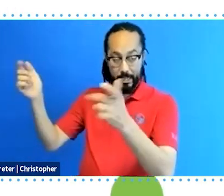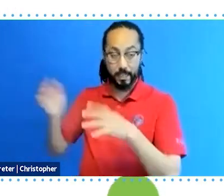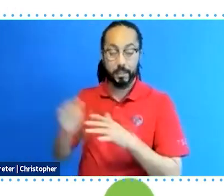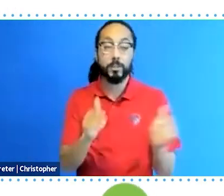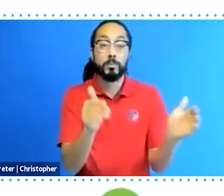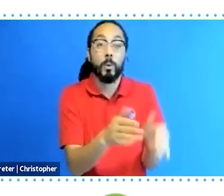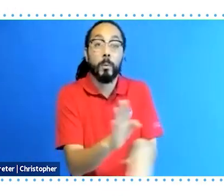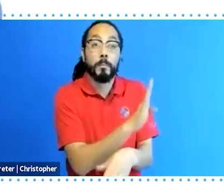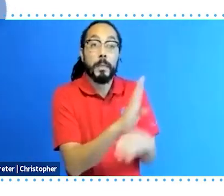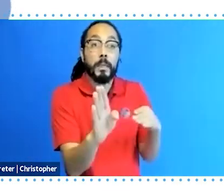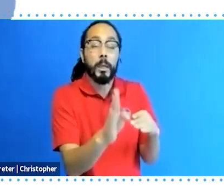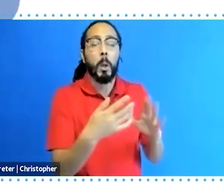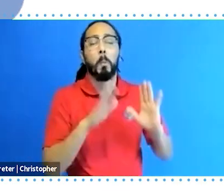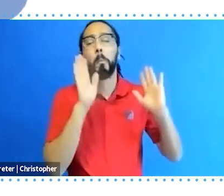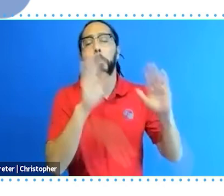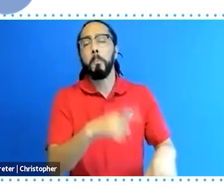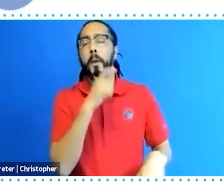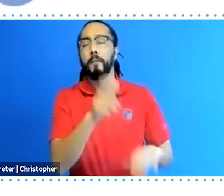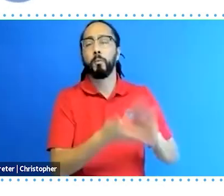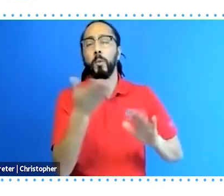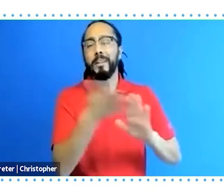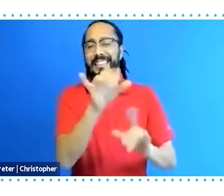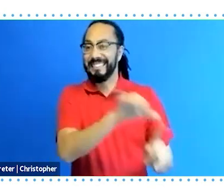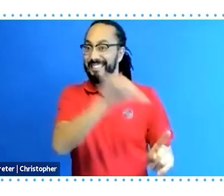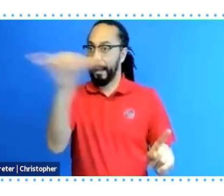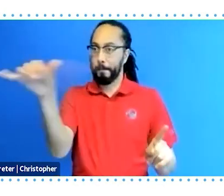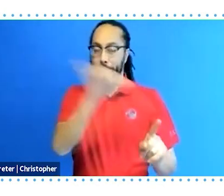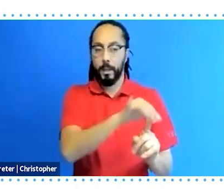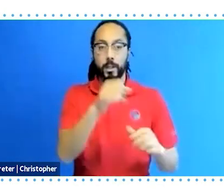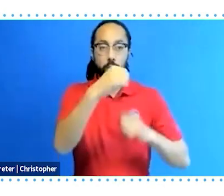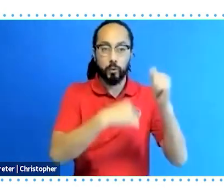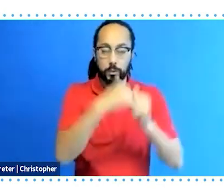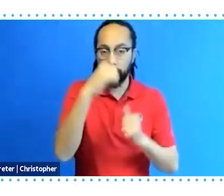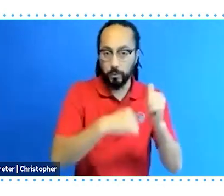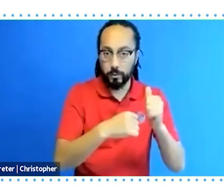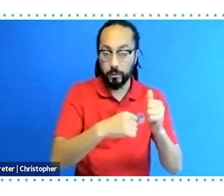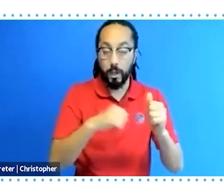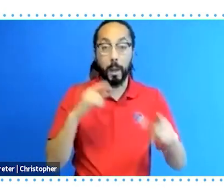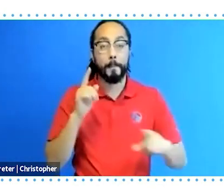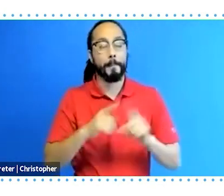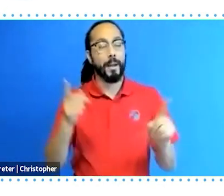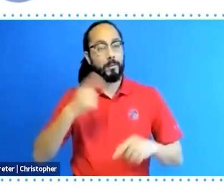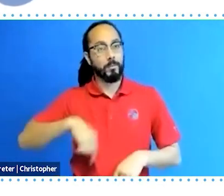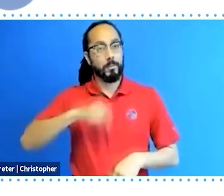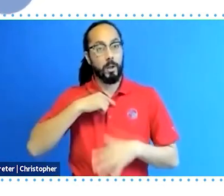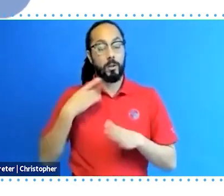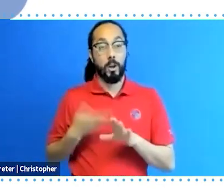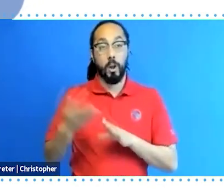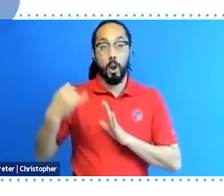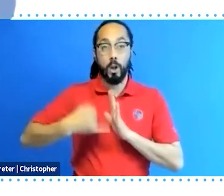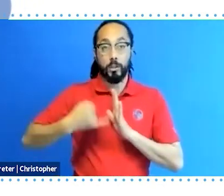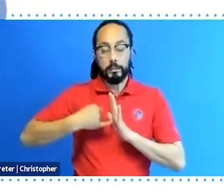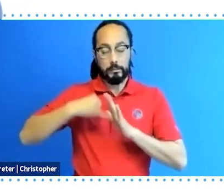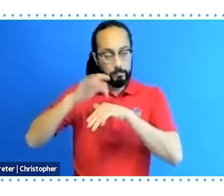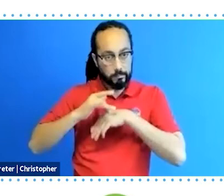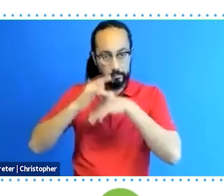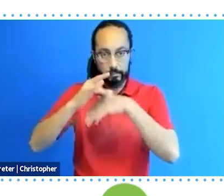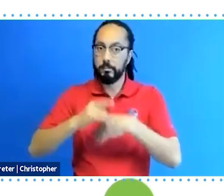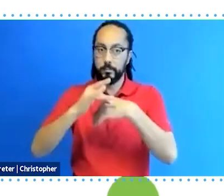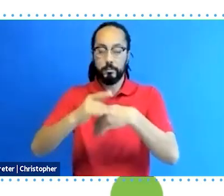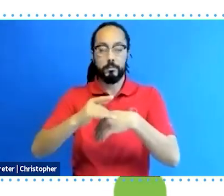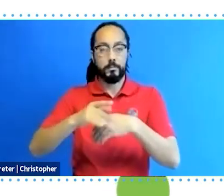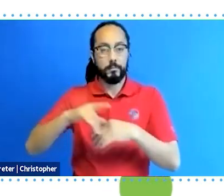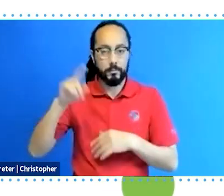to be governed in the same way or have the same structures. But yet, for some reason, we fixate in our sector in the arts on this